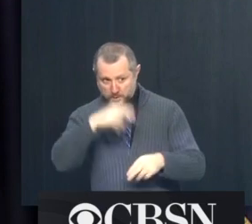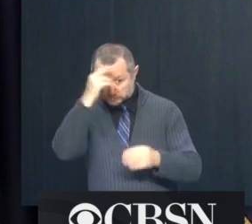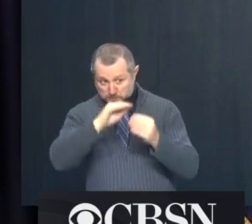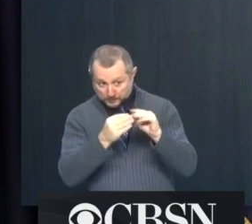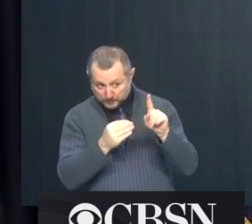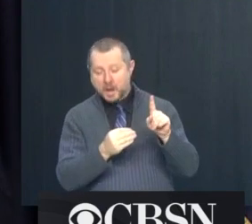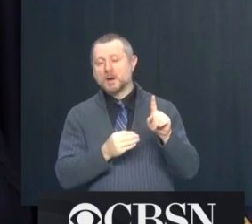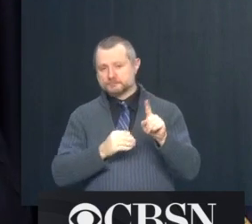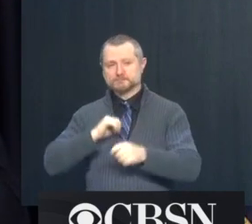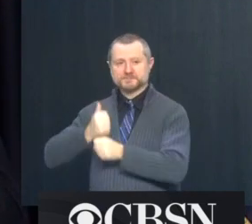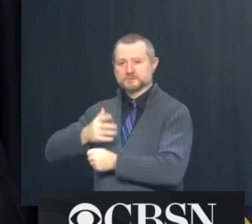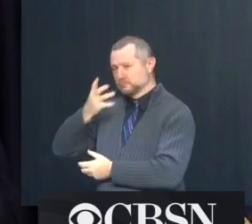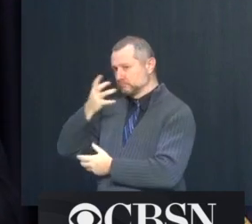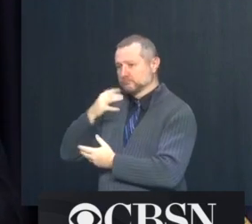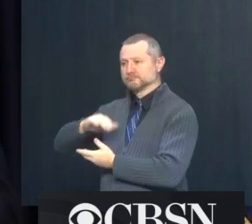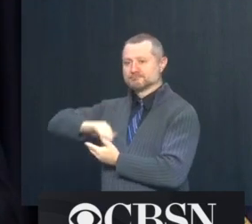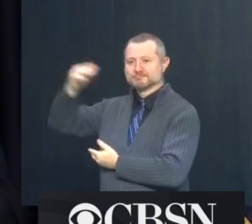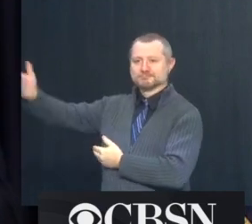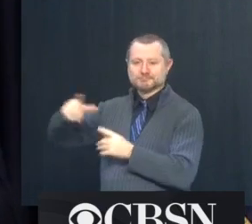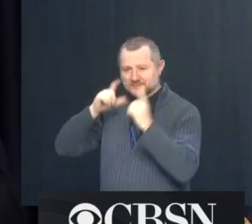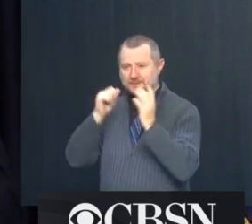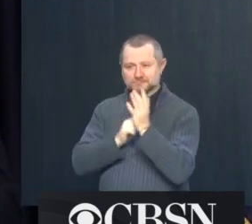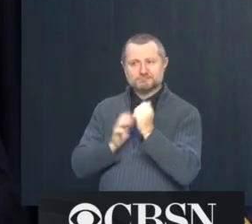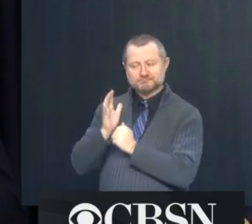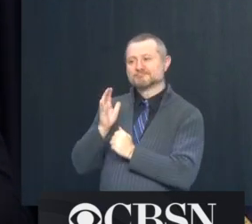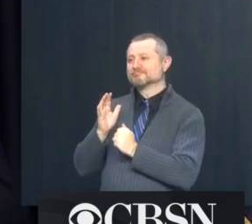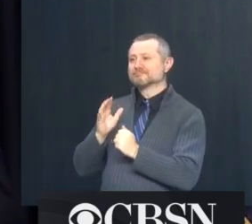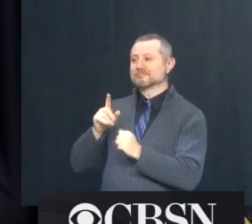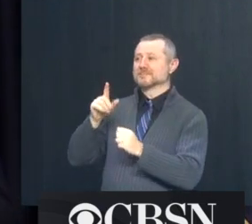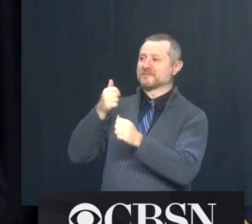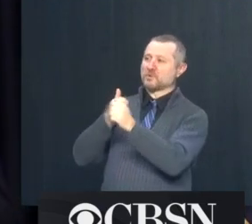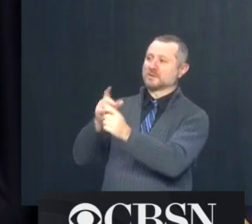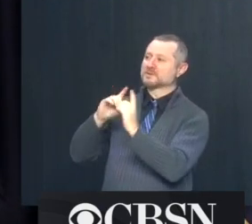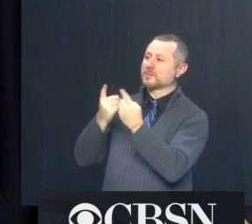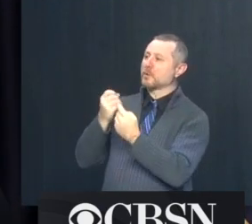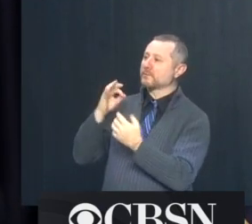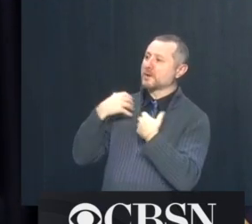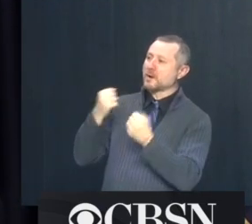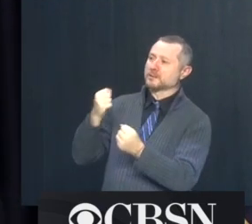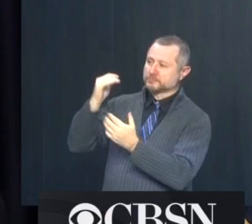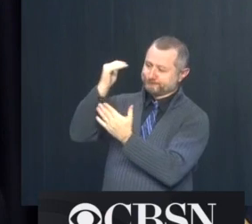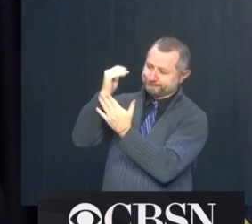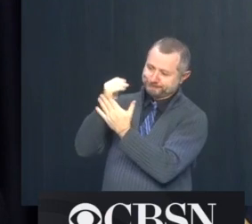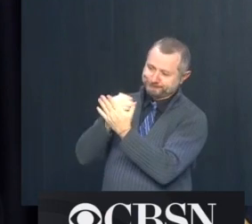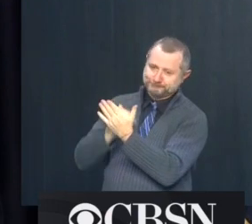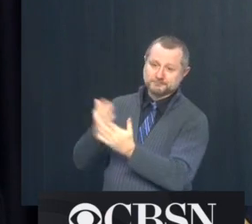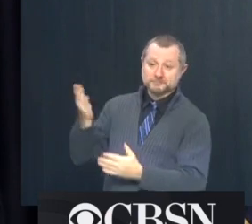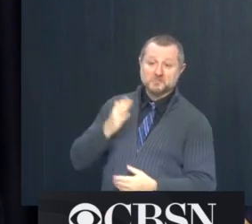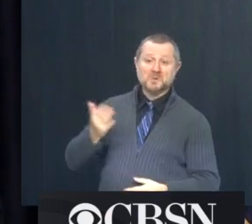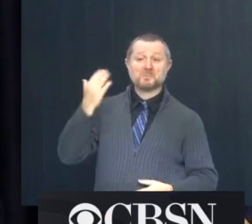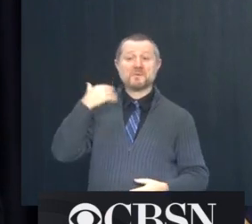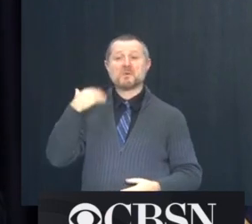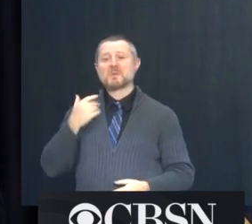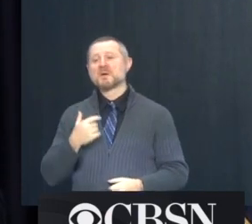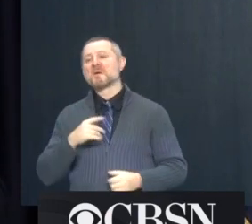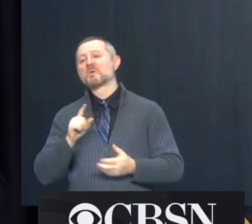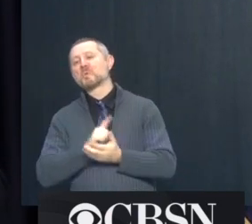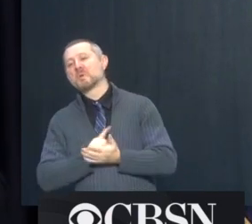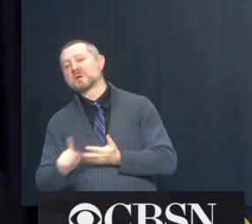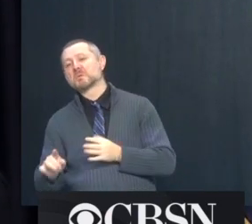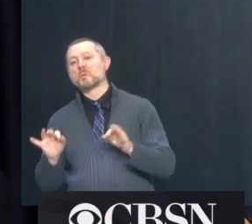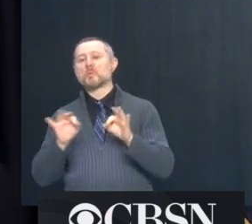by department regulation. I'll bet you most of them didn't have a week, but there was no reason to. You know, it'd be like saying to